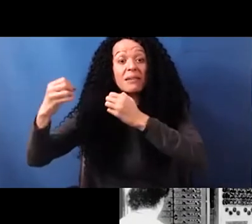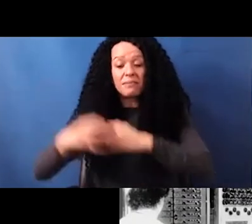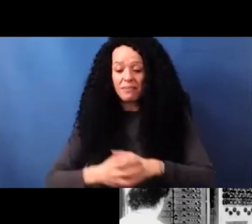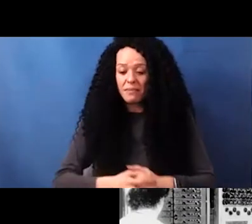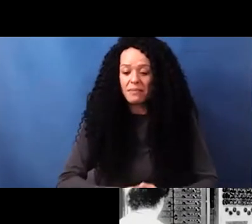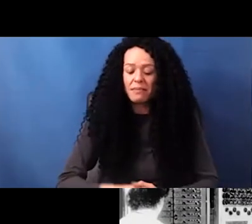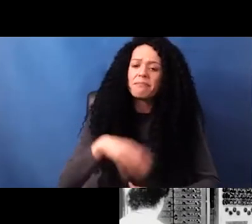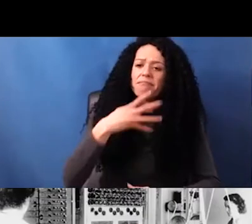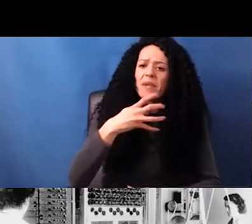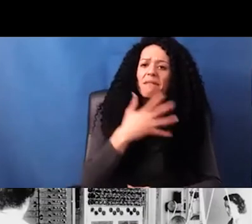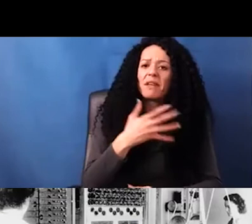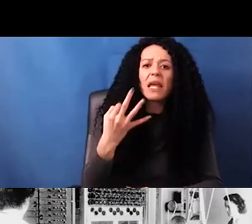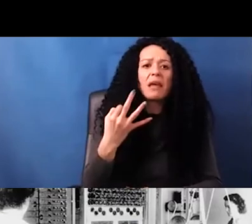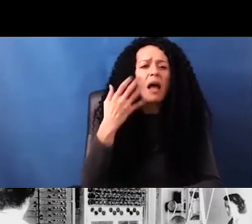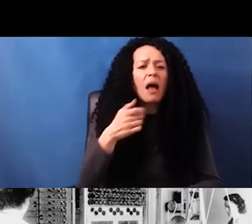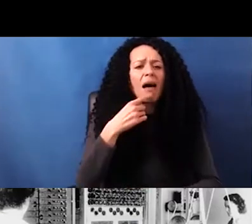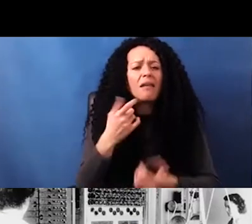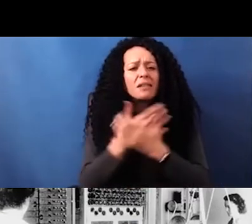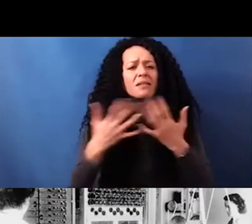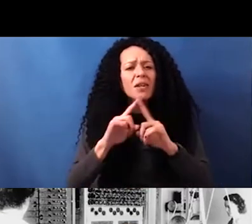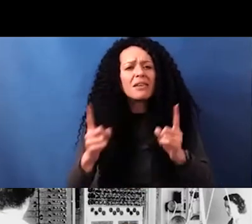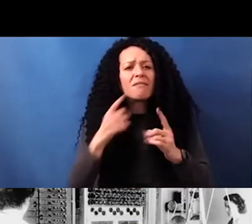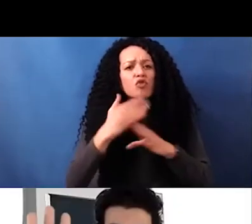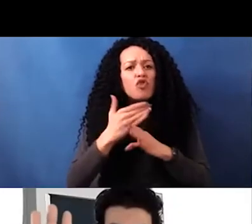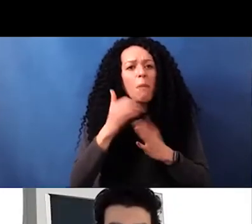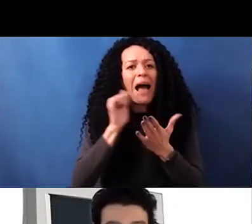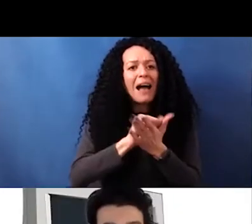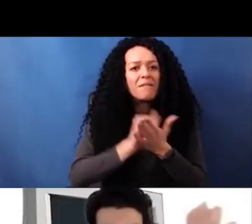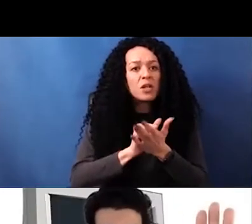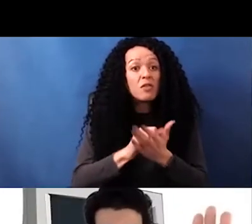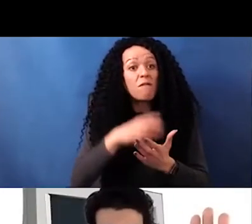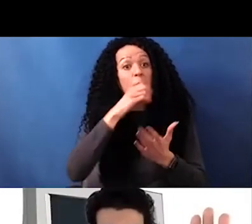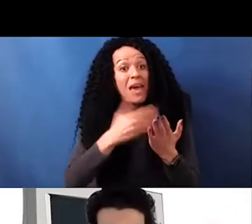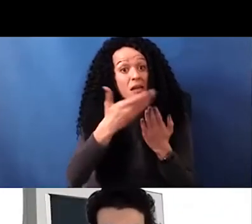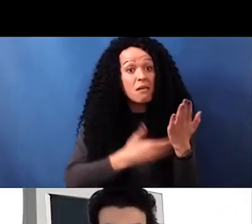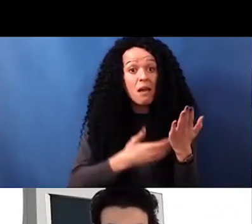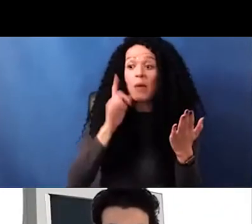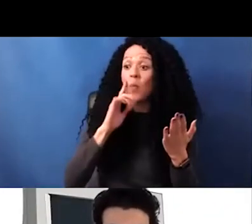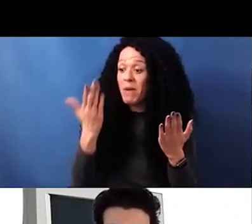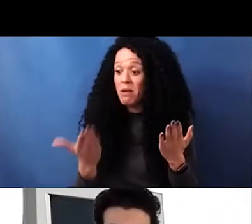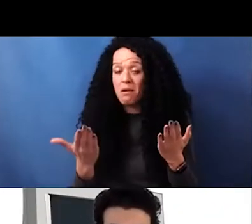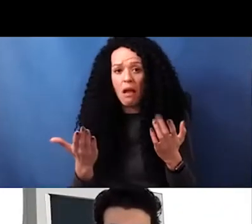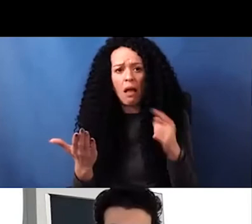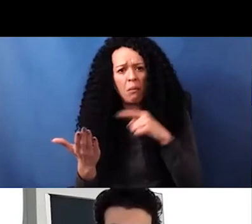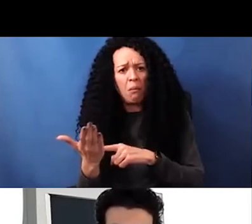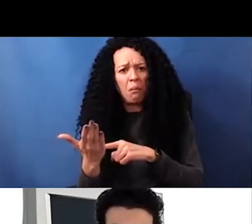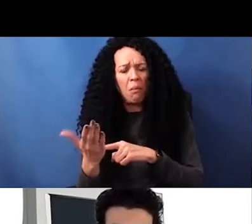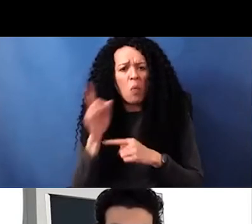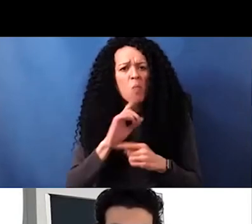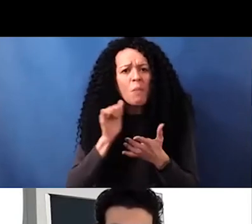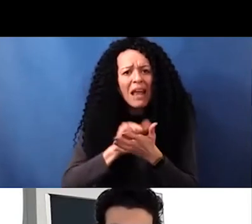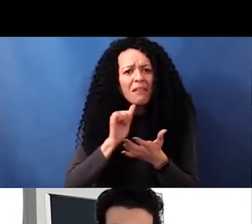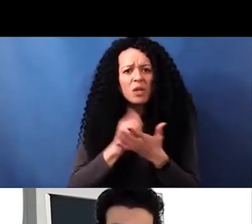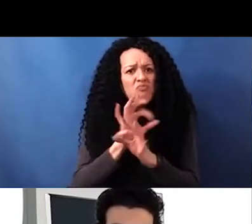In 1958, there were several job adverts for men and women. Under women, there was no such thing